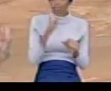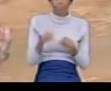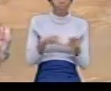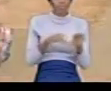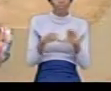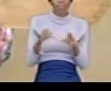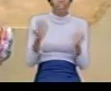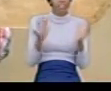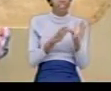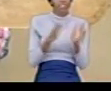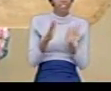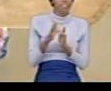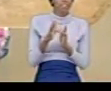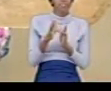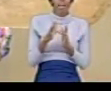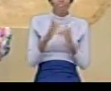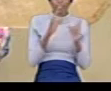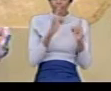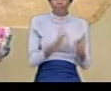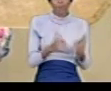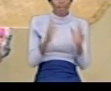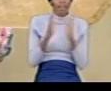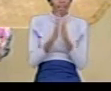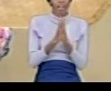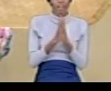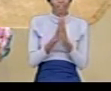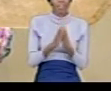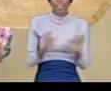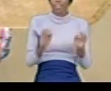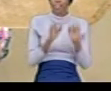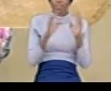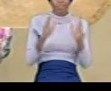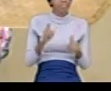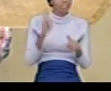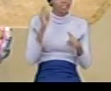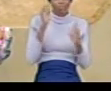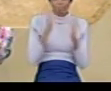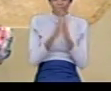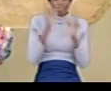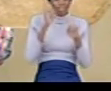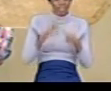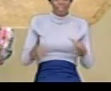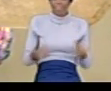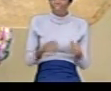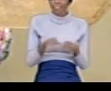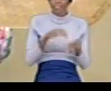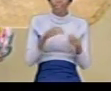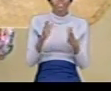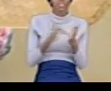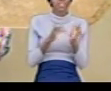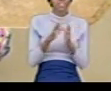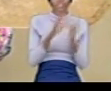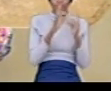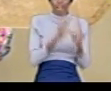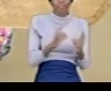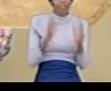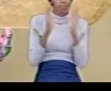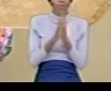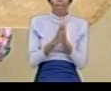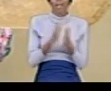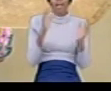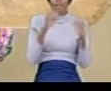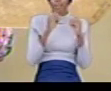do. Jesus answer prayer, nothing prayer cannot do. Jesus